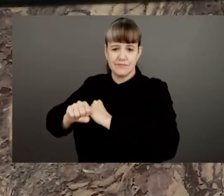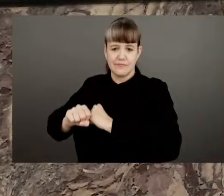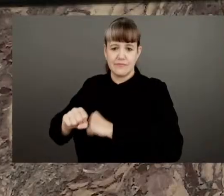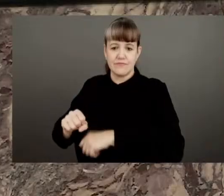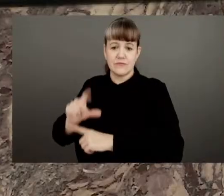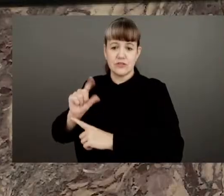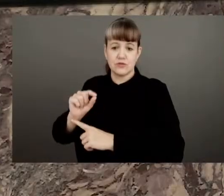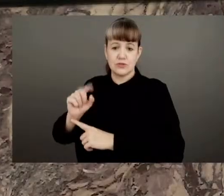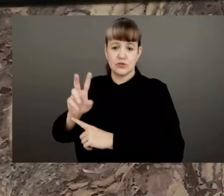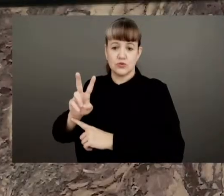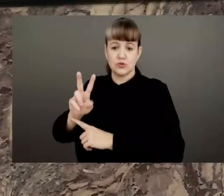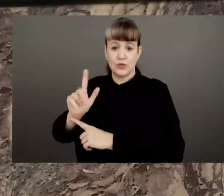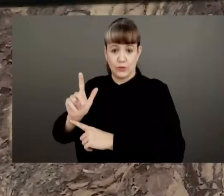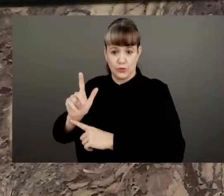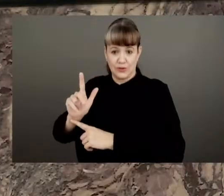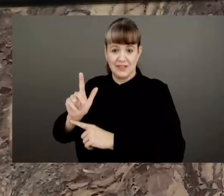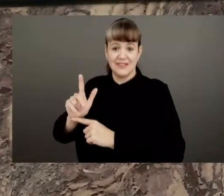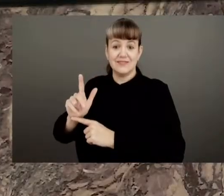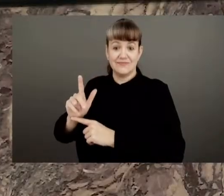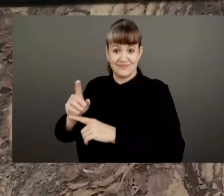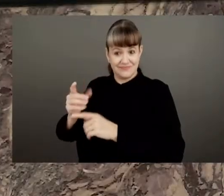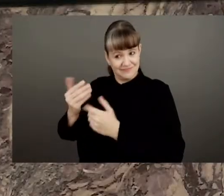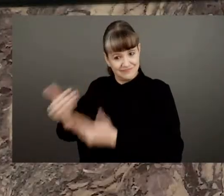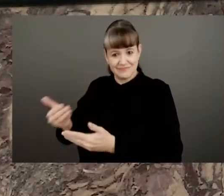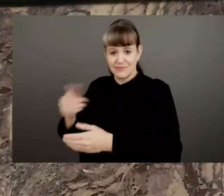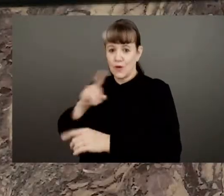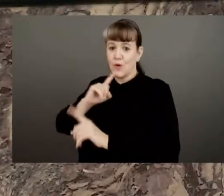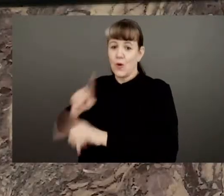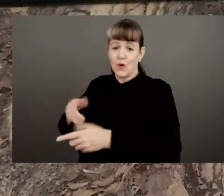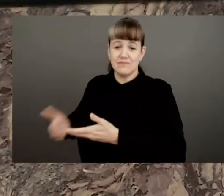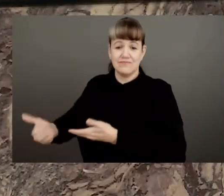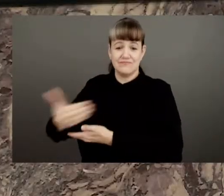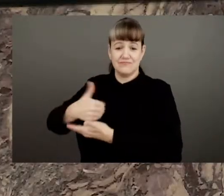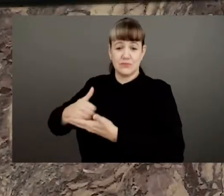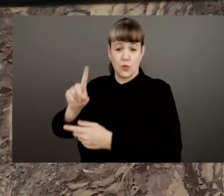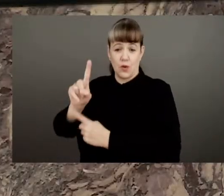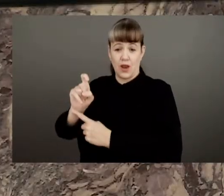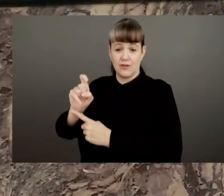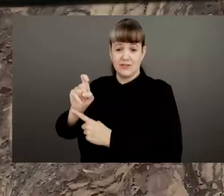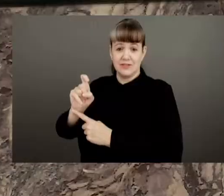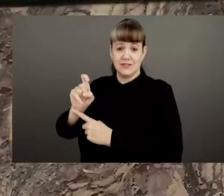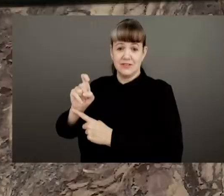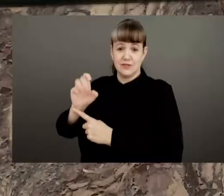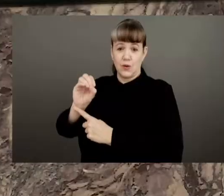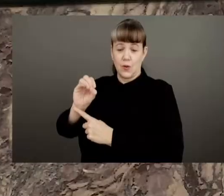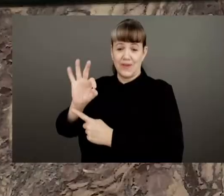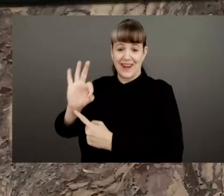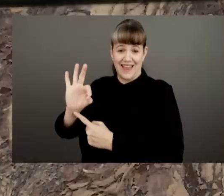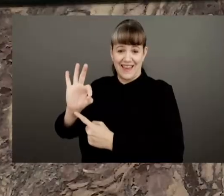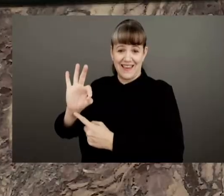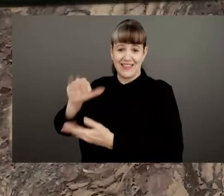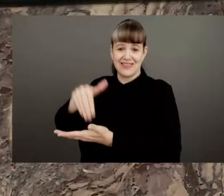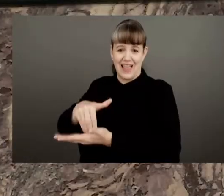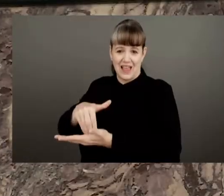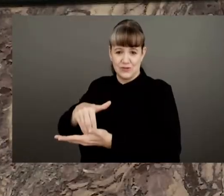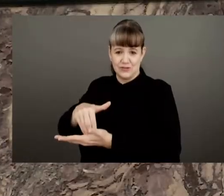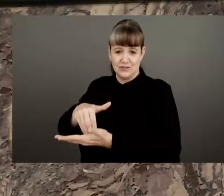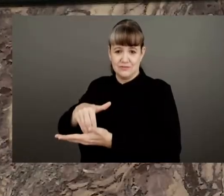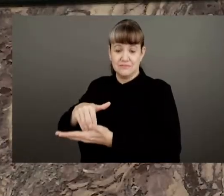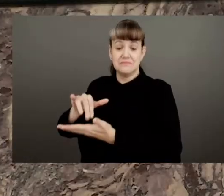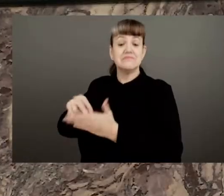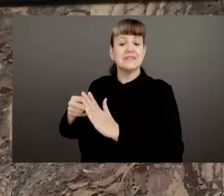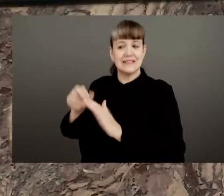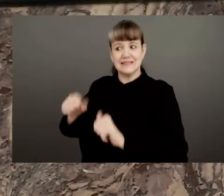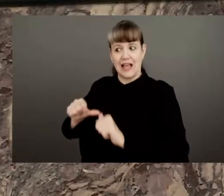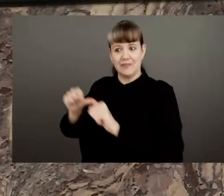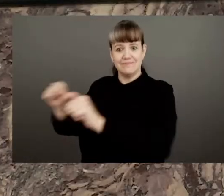sustain the program through 2026. The Feed the Need program is a remarkable example of what can happen when neighbours